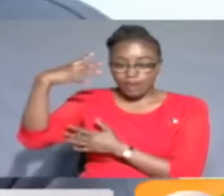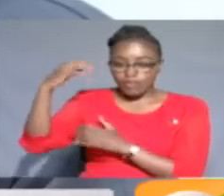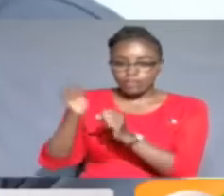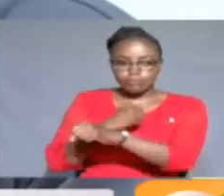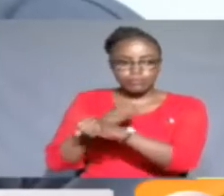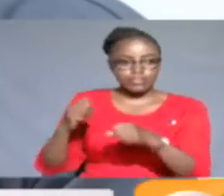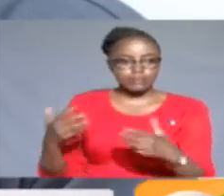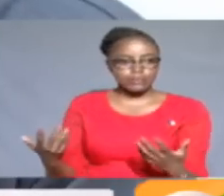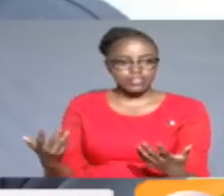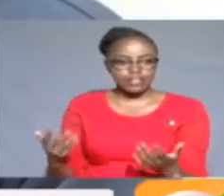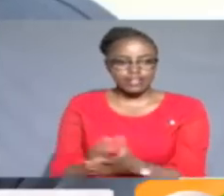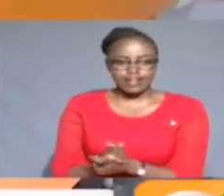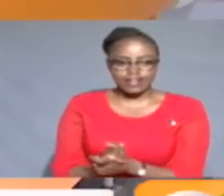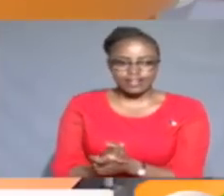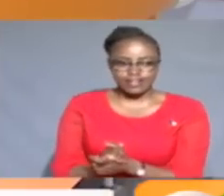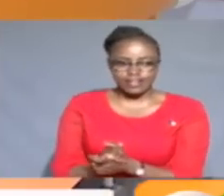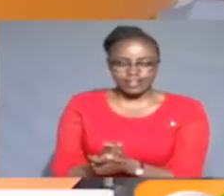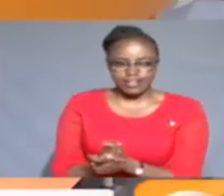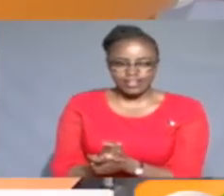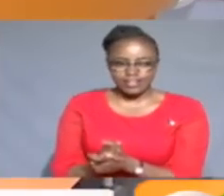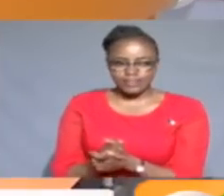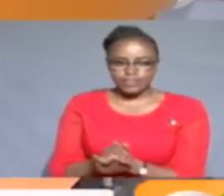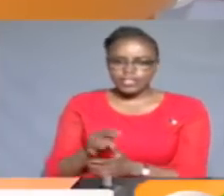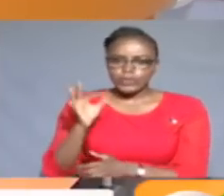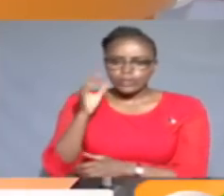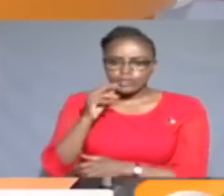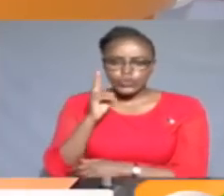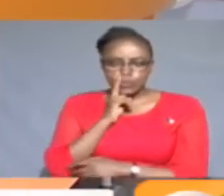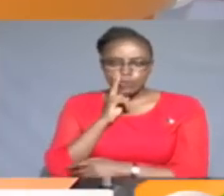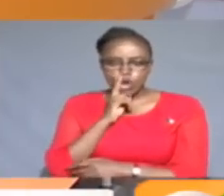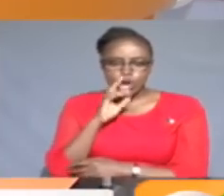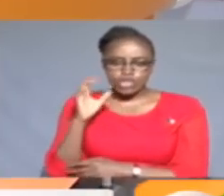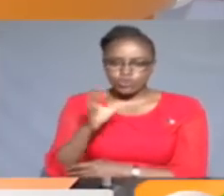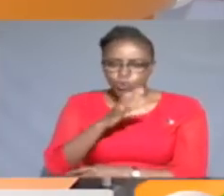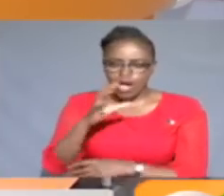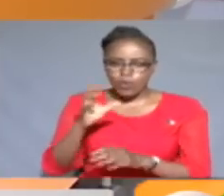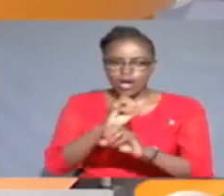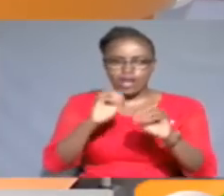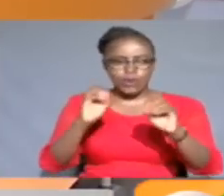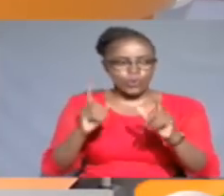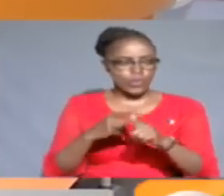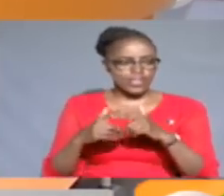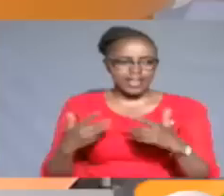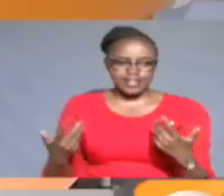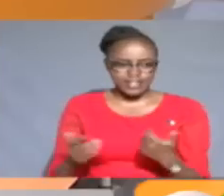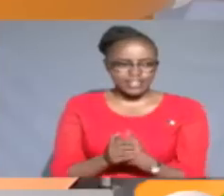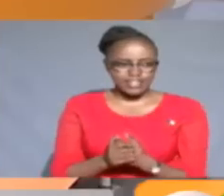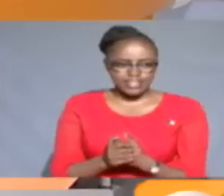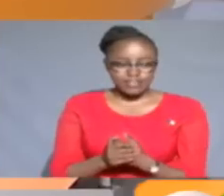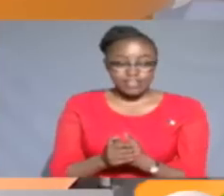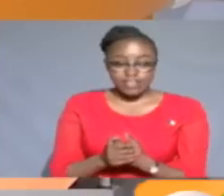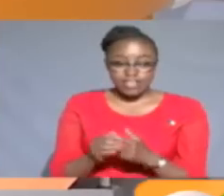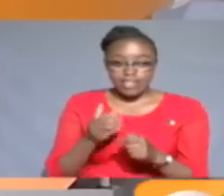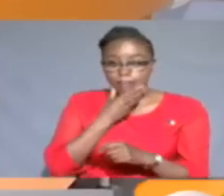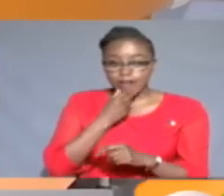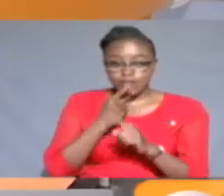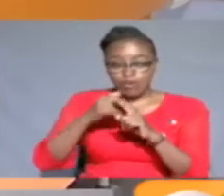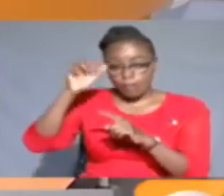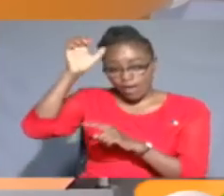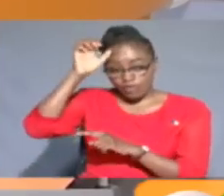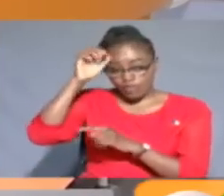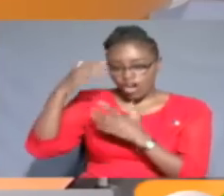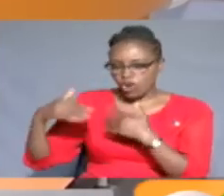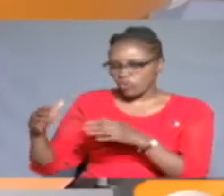possible. At least tell him not to smoke, not to drink. Finally, allow me to respond to the gentleman from Eldoret, okay, who